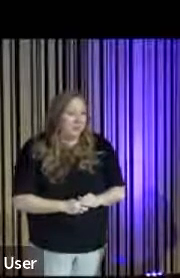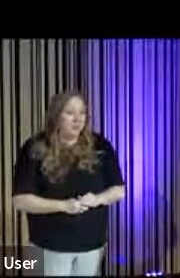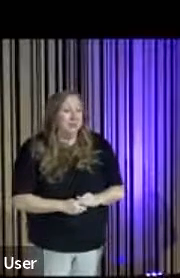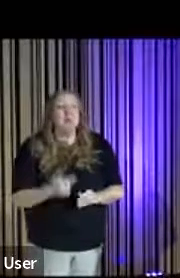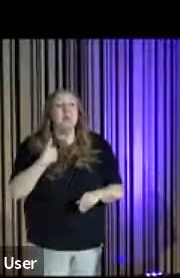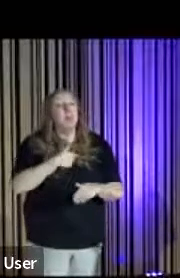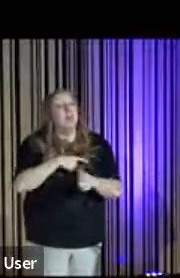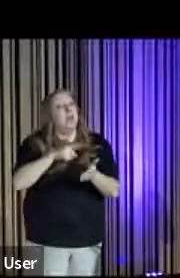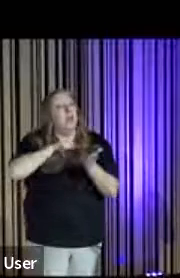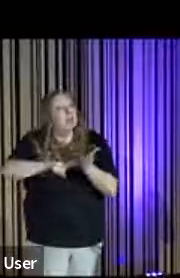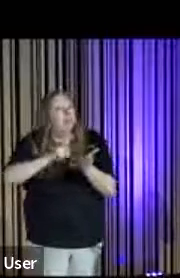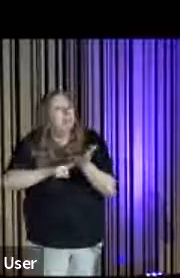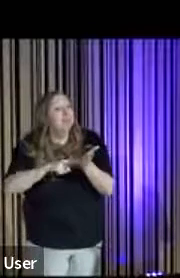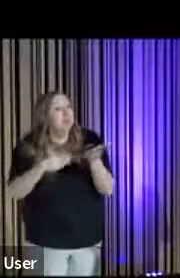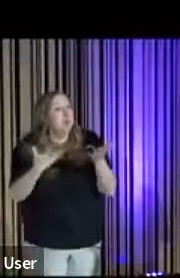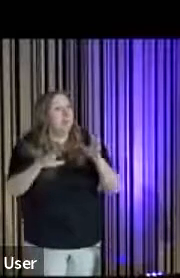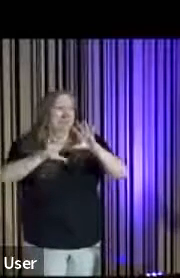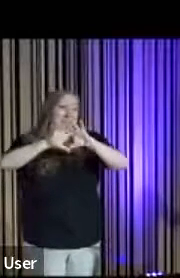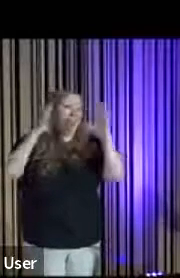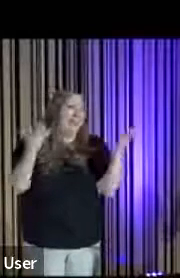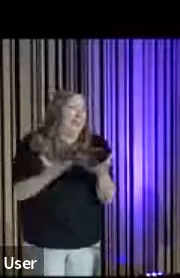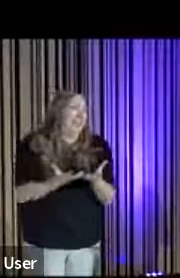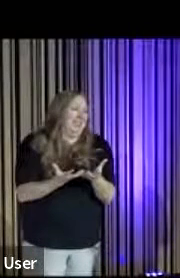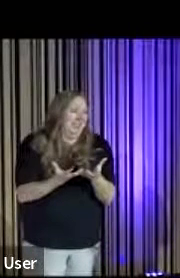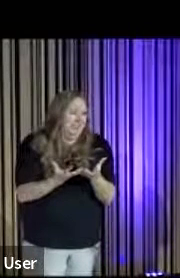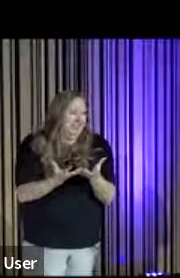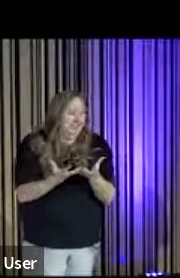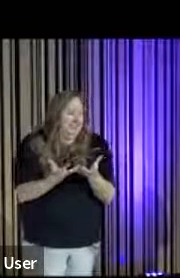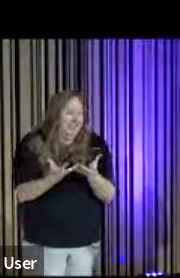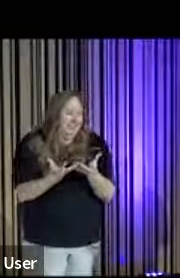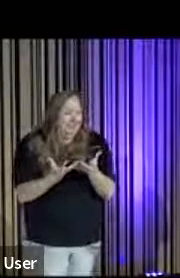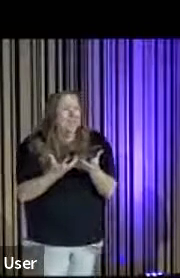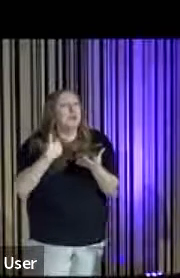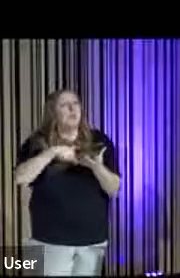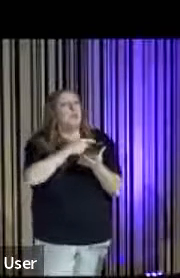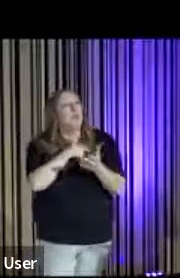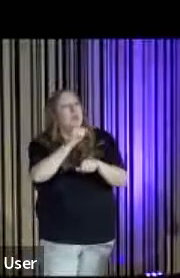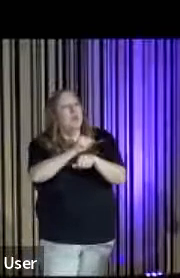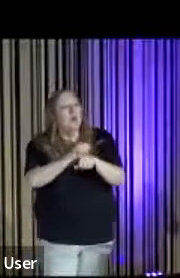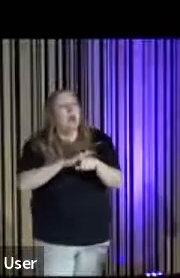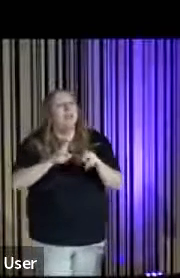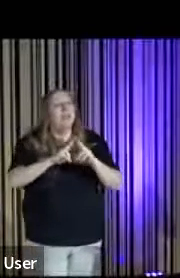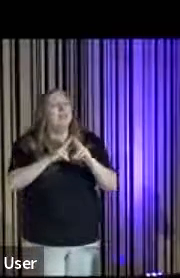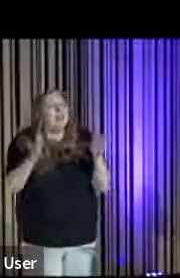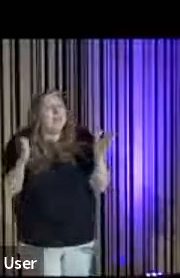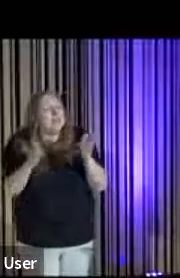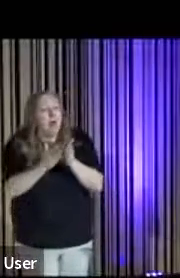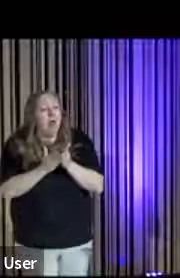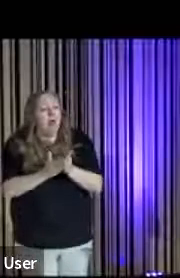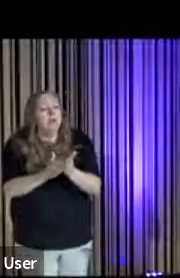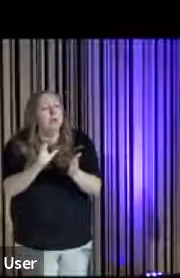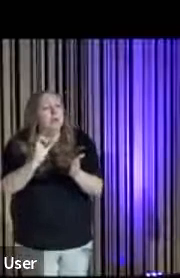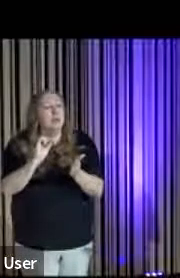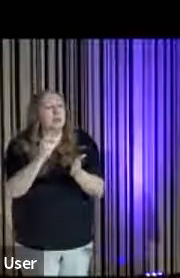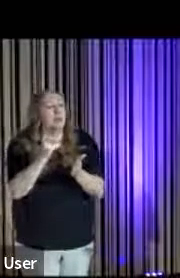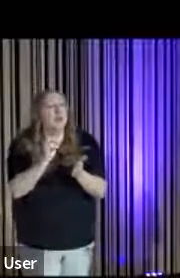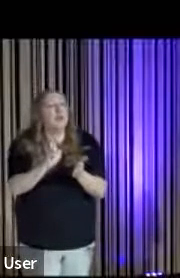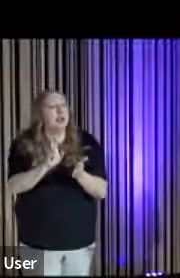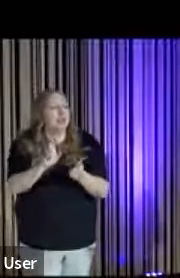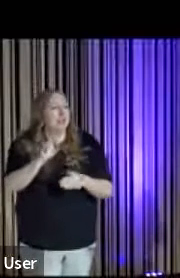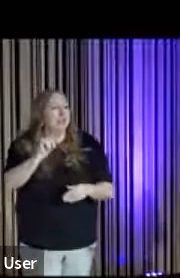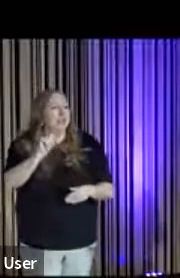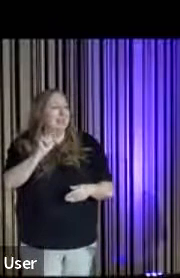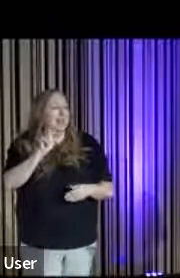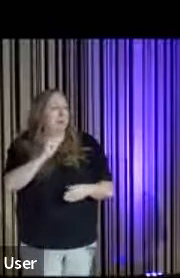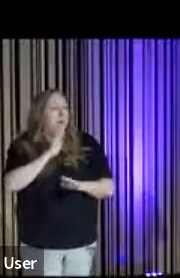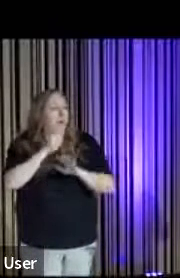work at the global scale with this very small schooner, Tara, 36 meters only, with sails, sailing around the